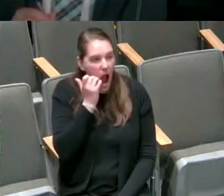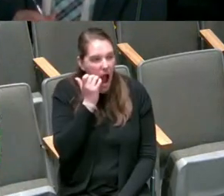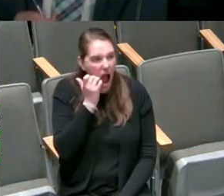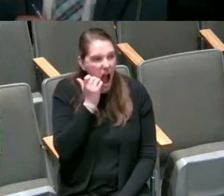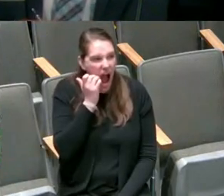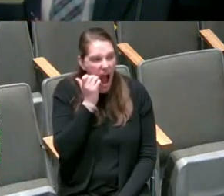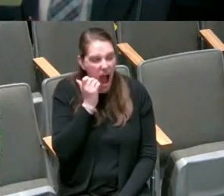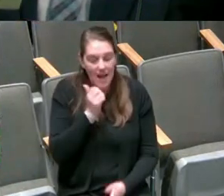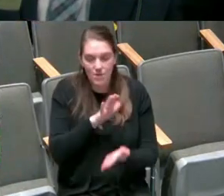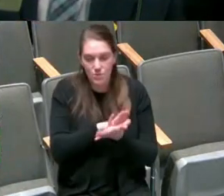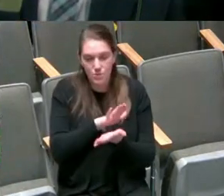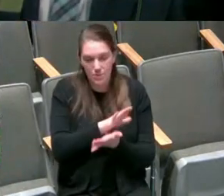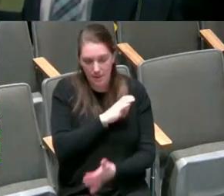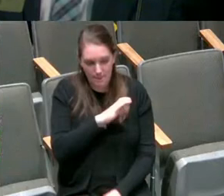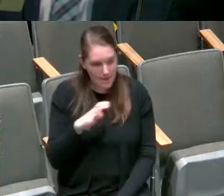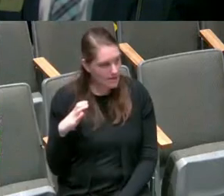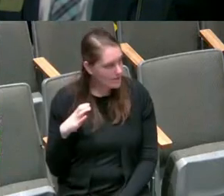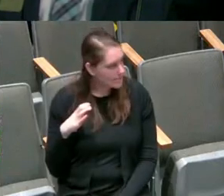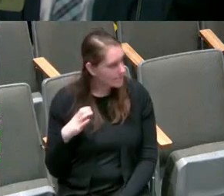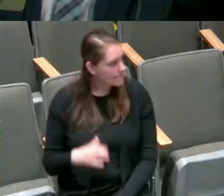the school committee